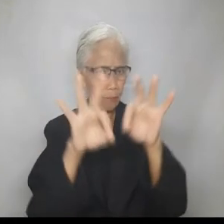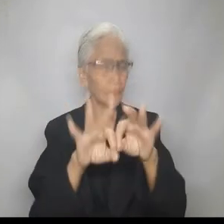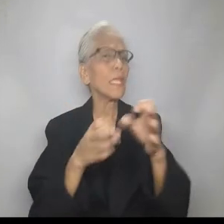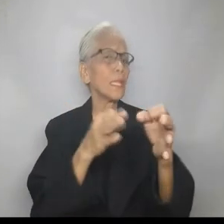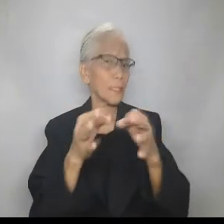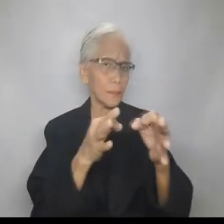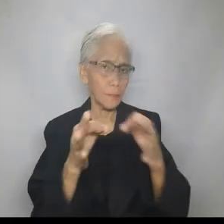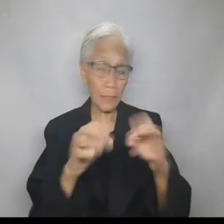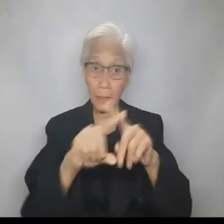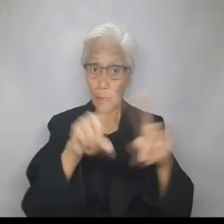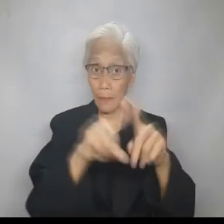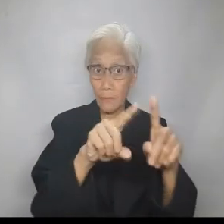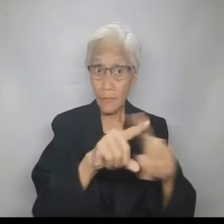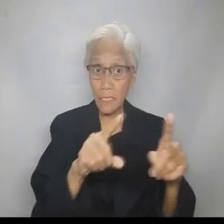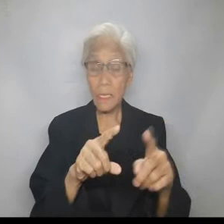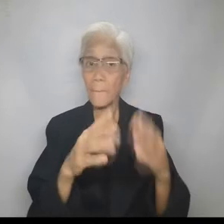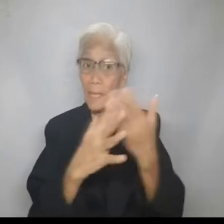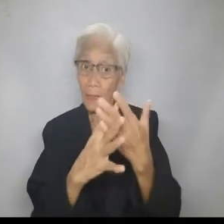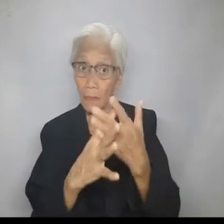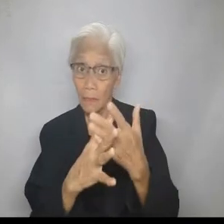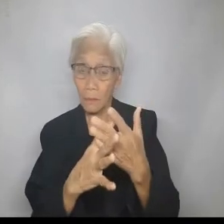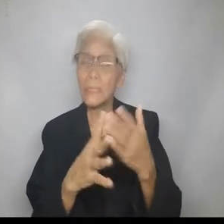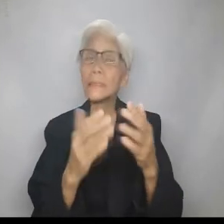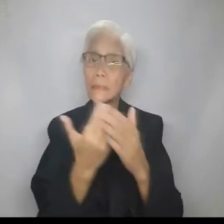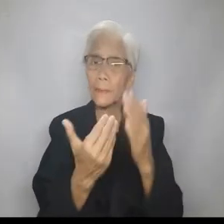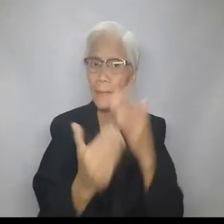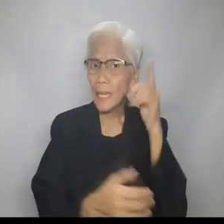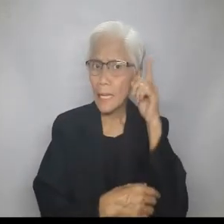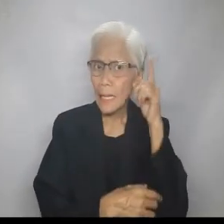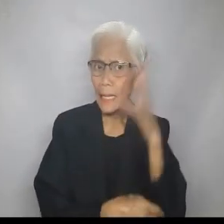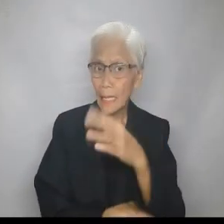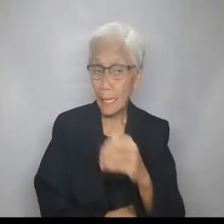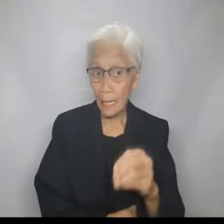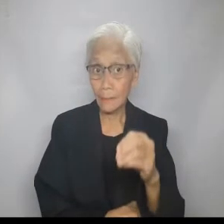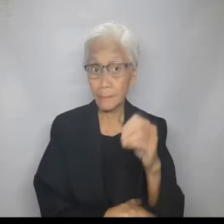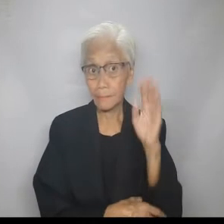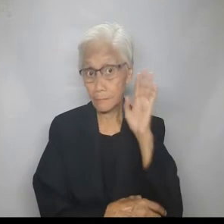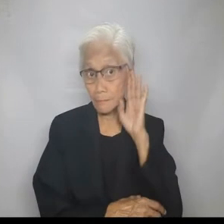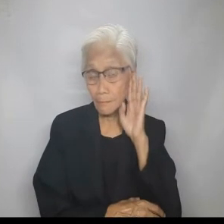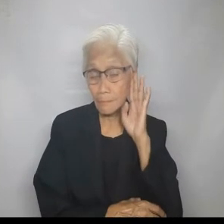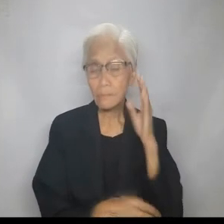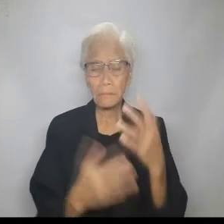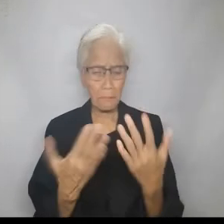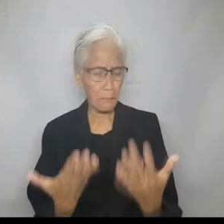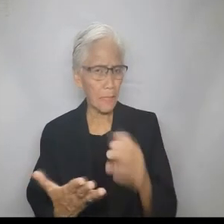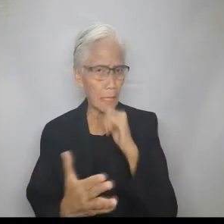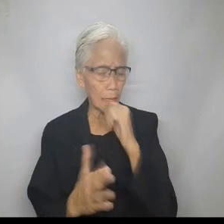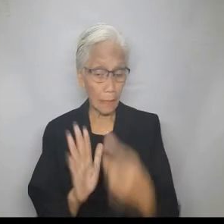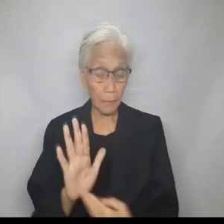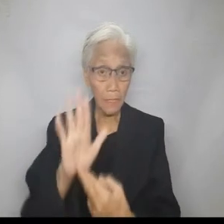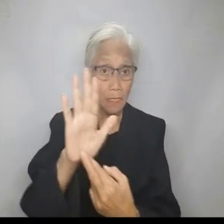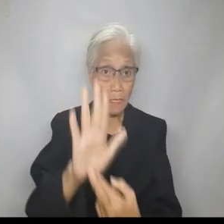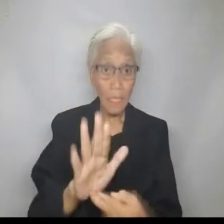significant, in that it explains the difference between simply hearing, and truly listening. By integrating representations